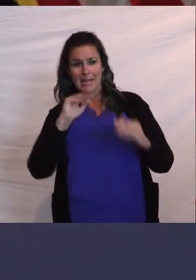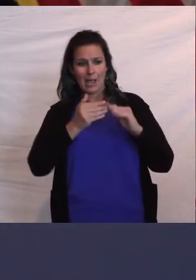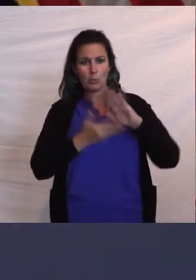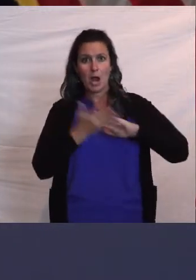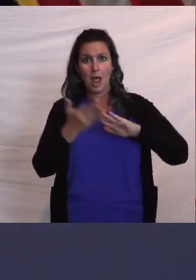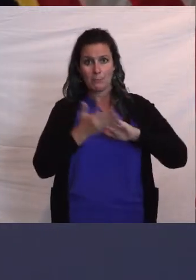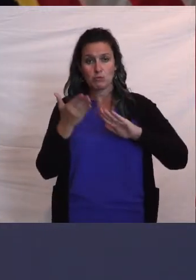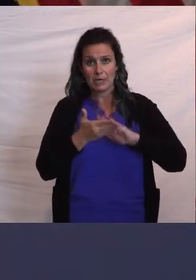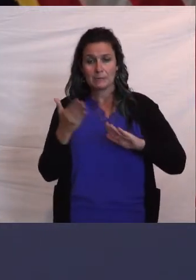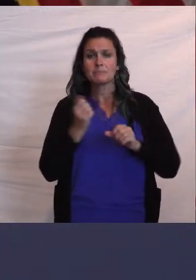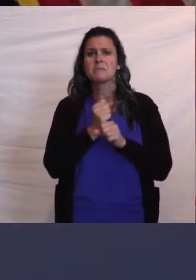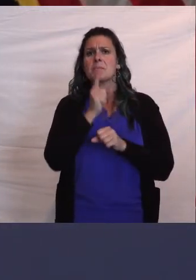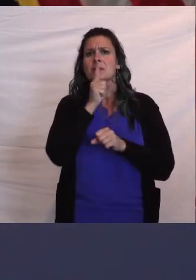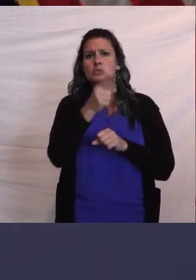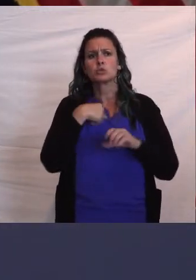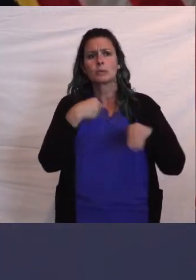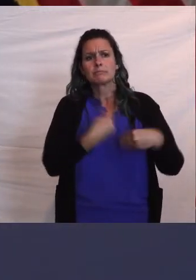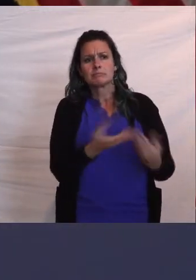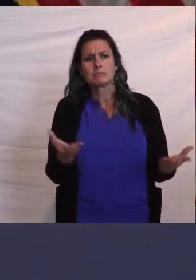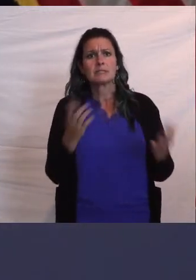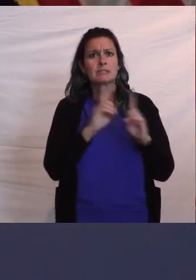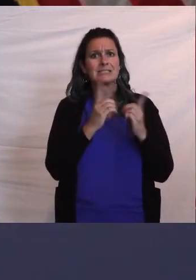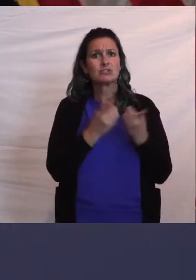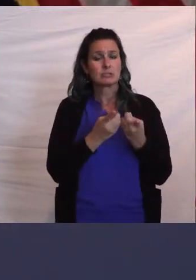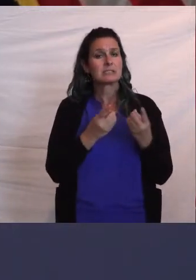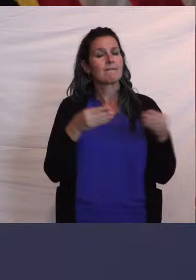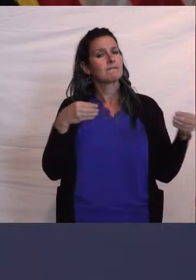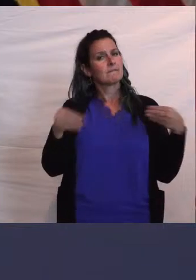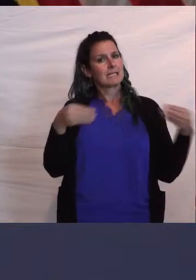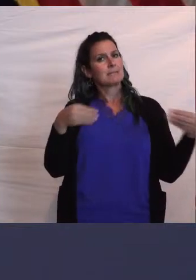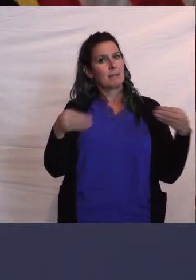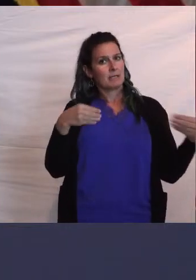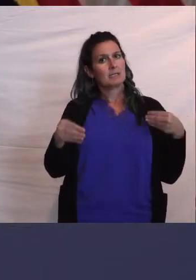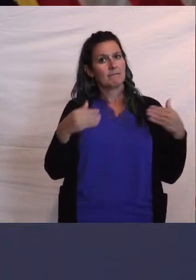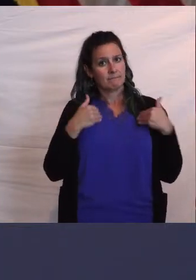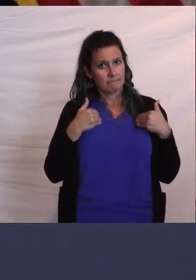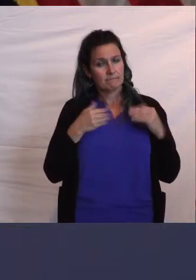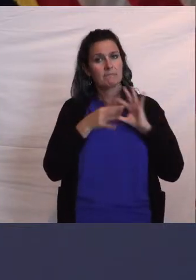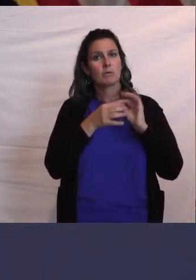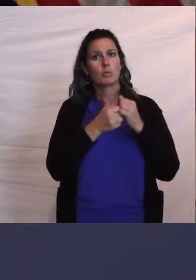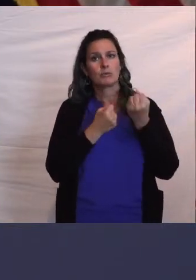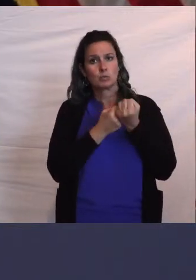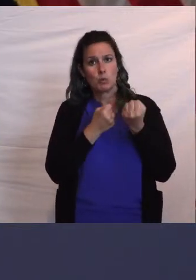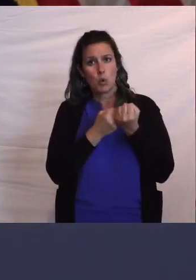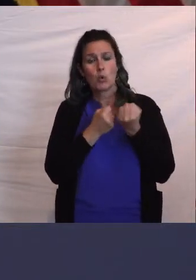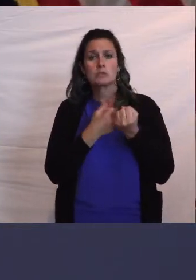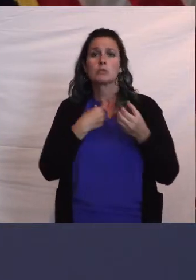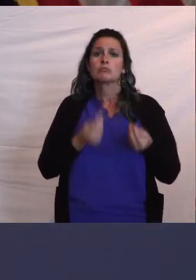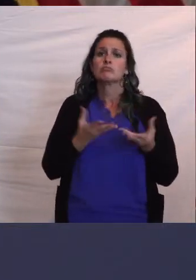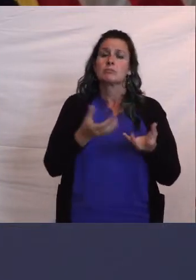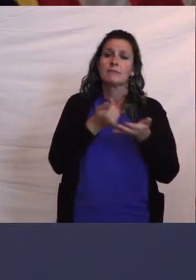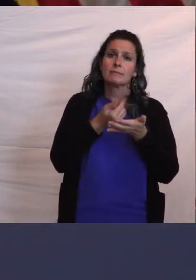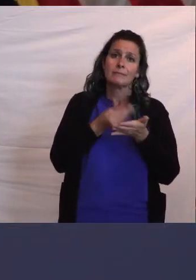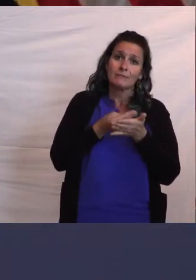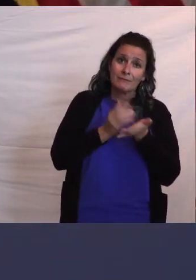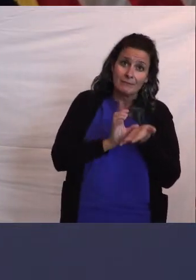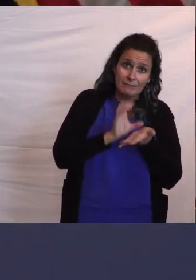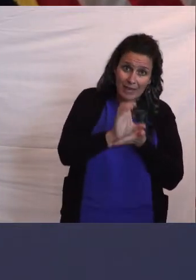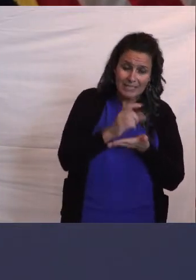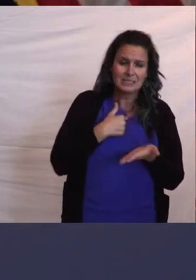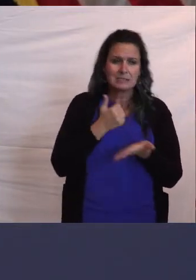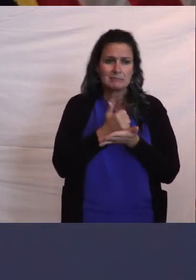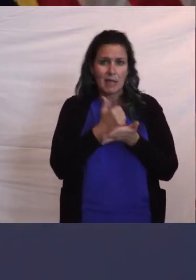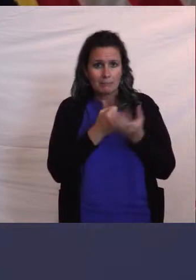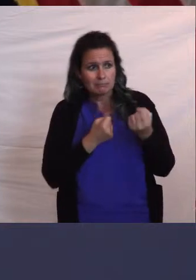operate to ensure that we are giving districts the greatest level of flexibility with the supports that we are able to walk with them hand